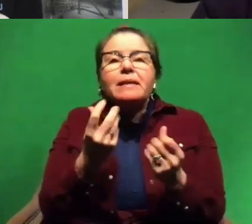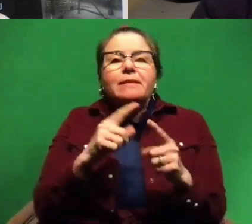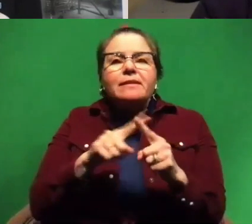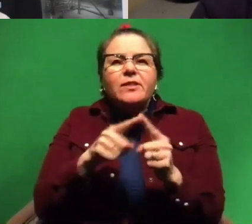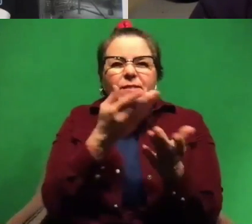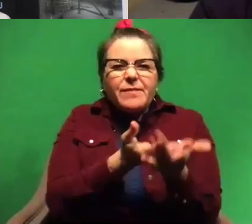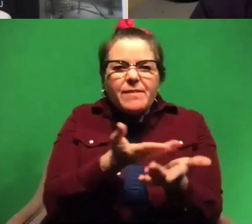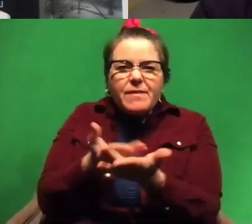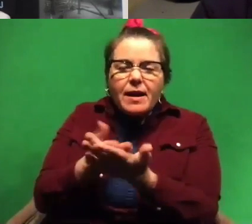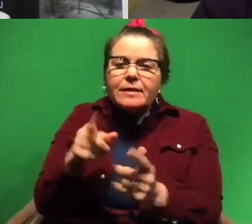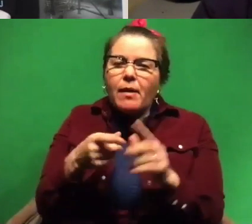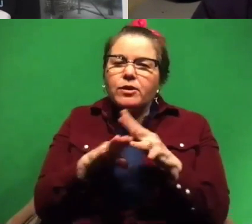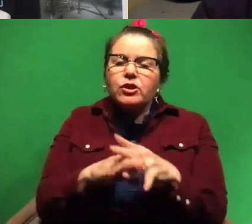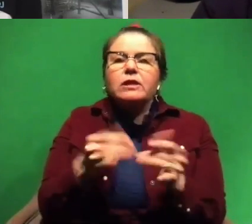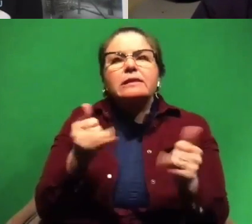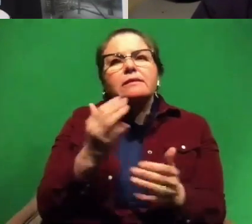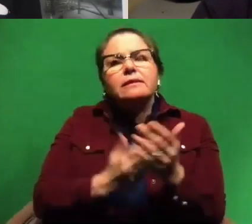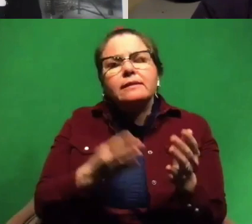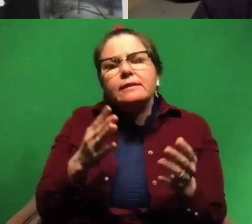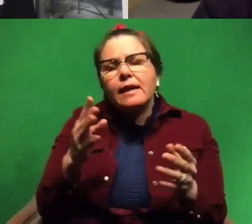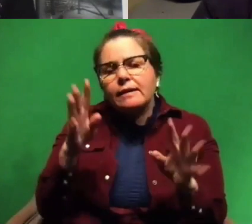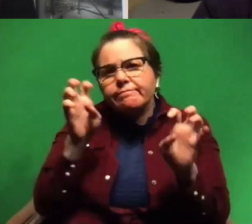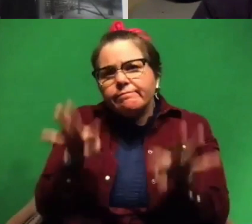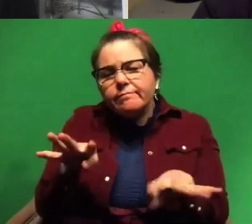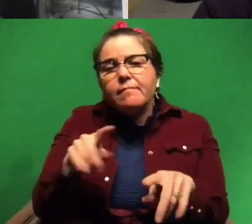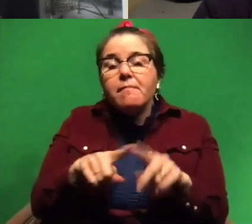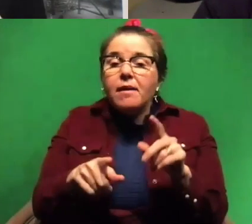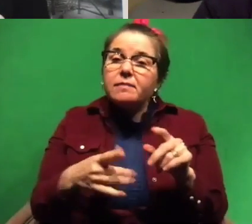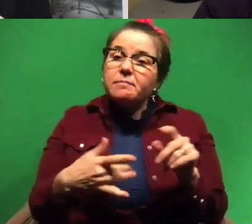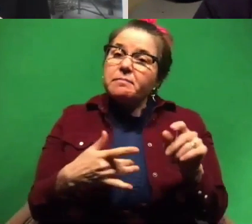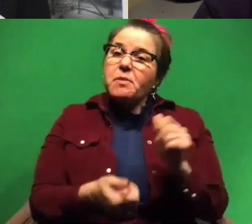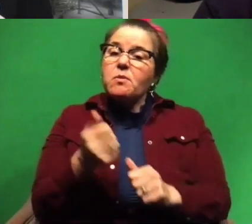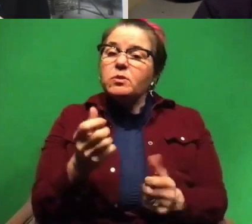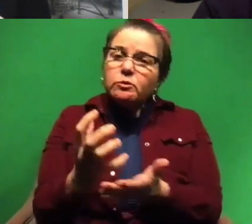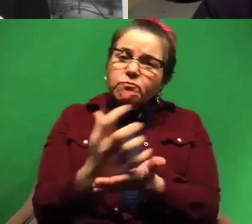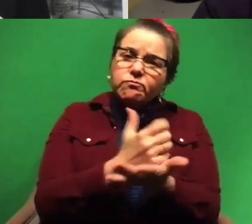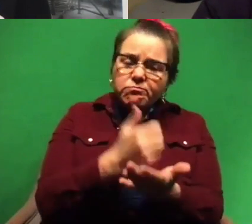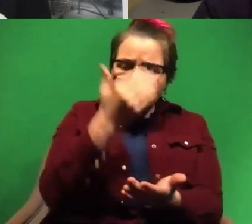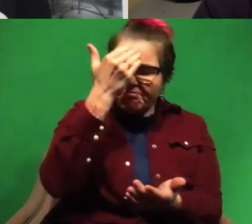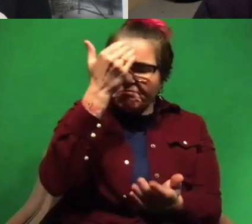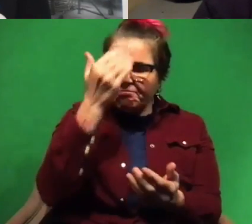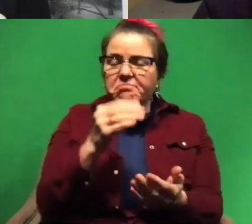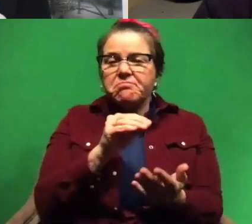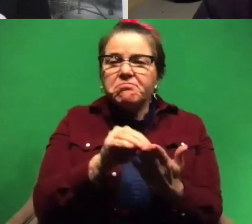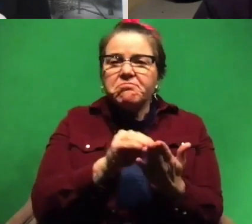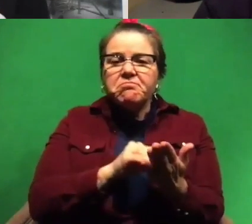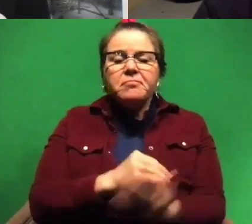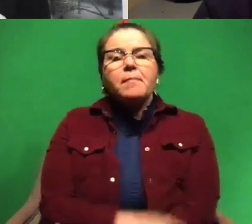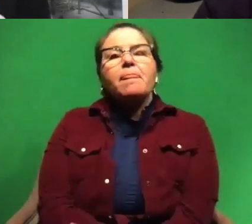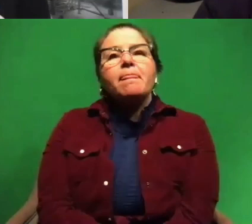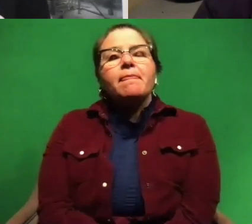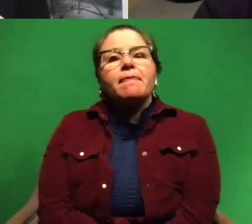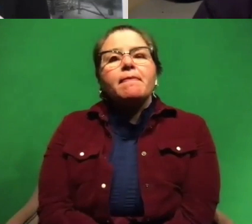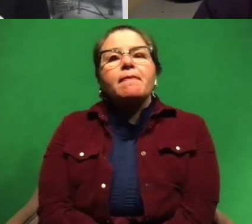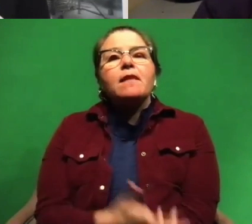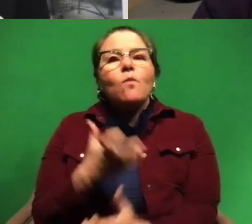now about the shark. Still a lot we don't know, but you know, a decent amount we've accrued over the years. So I wanted to